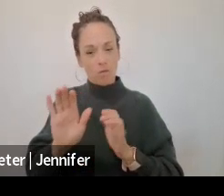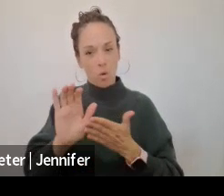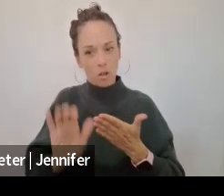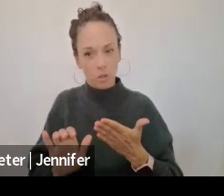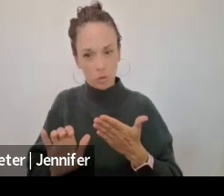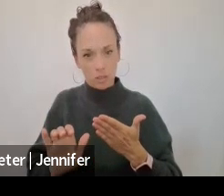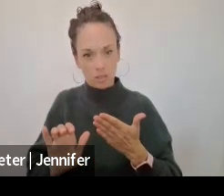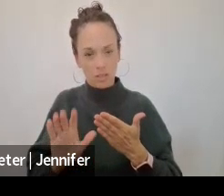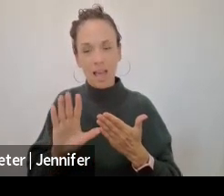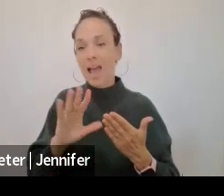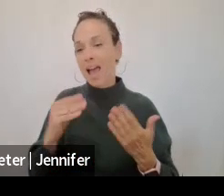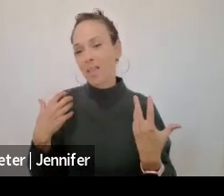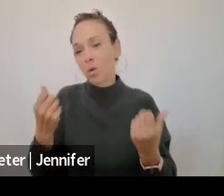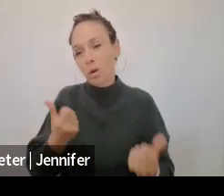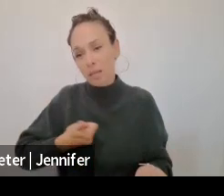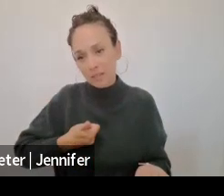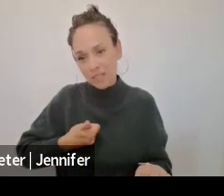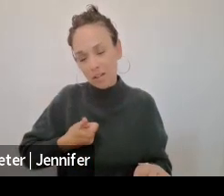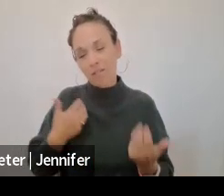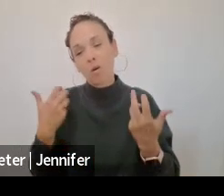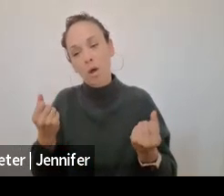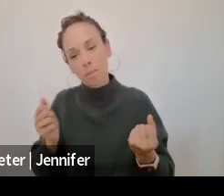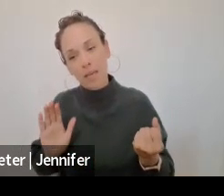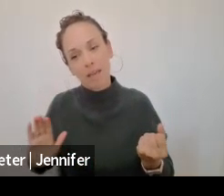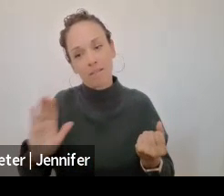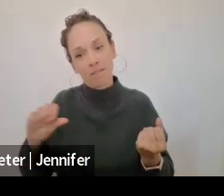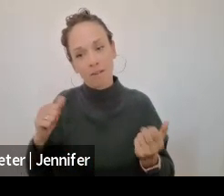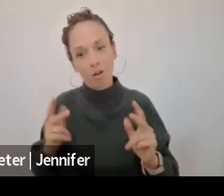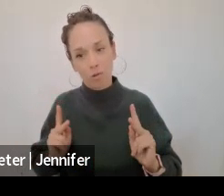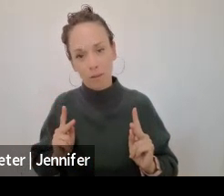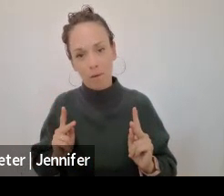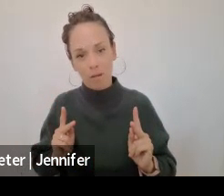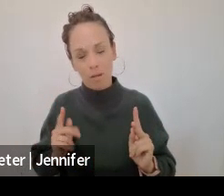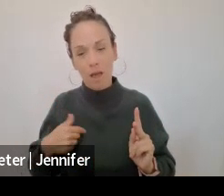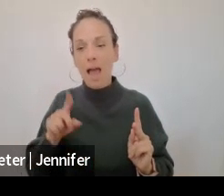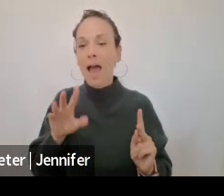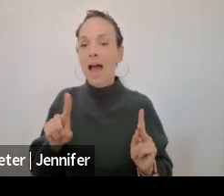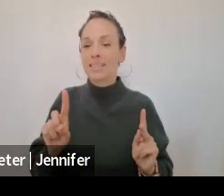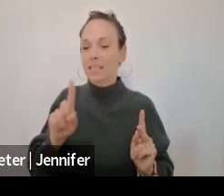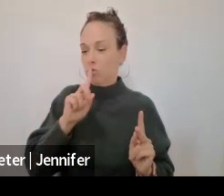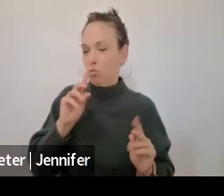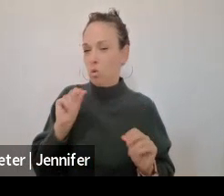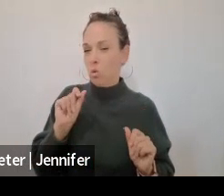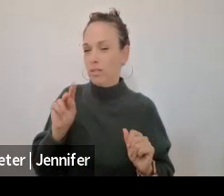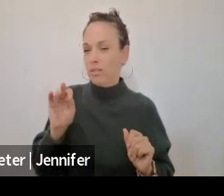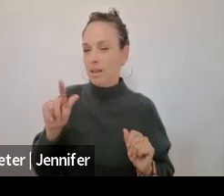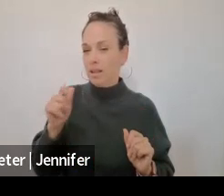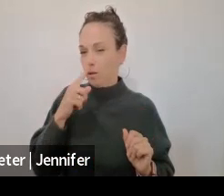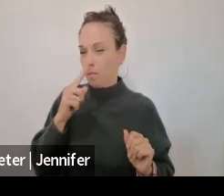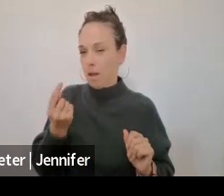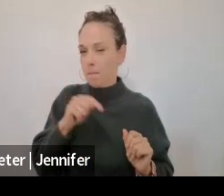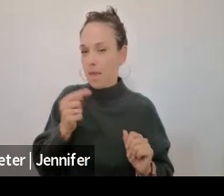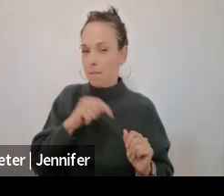and the well-being of ourselves and others. What I did real quick, Daniella, if you can go back 2 slides.